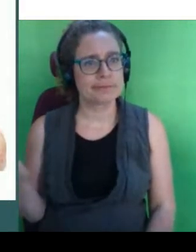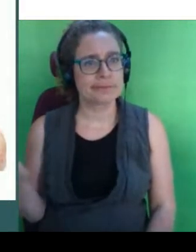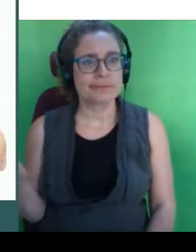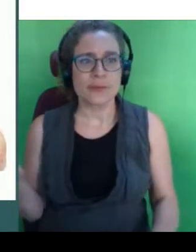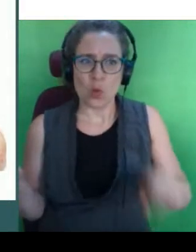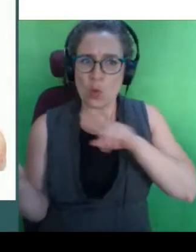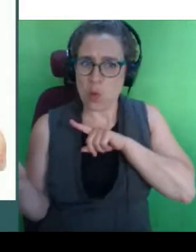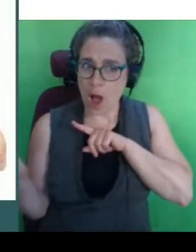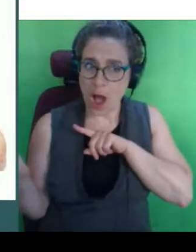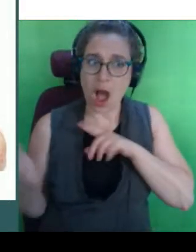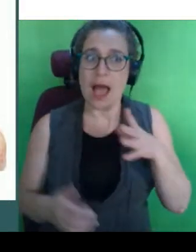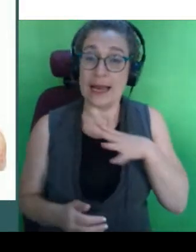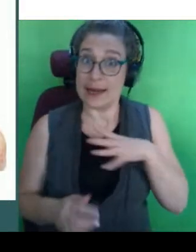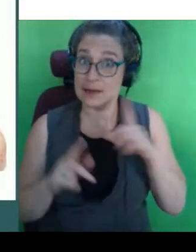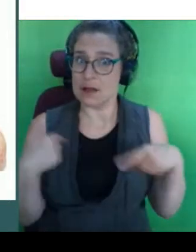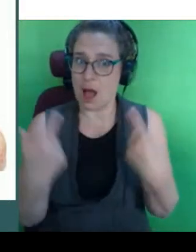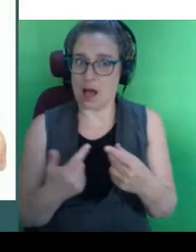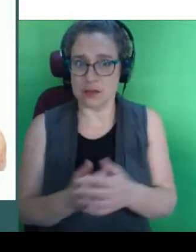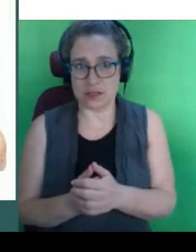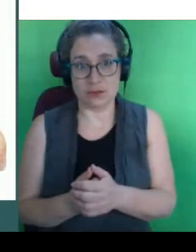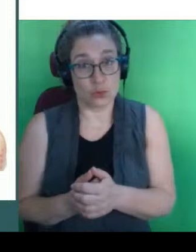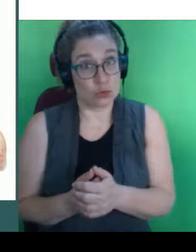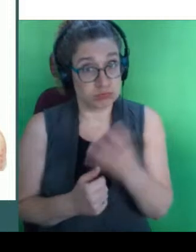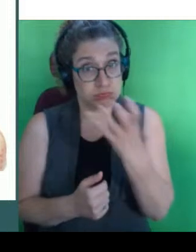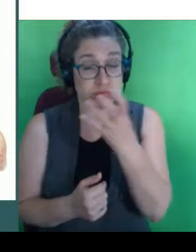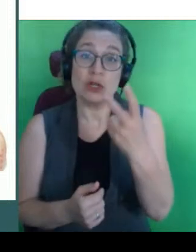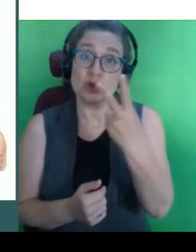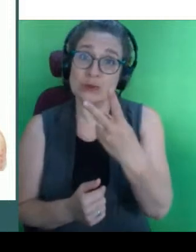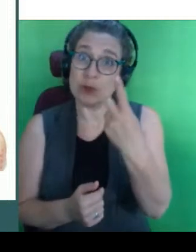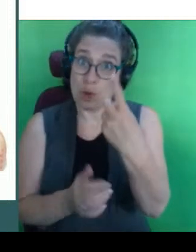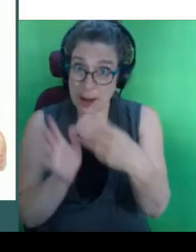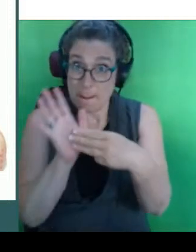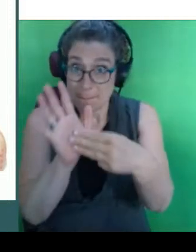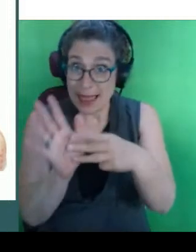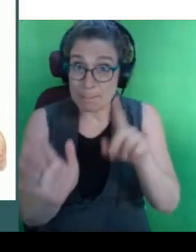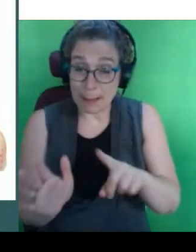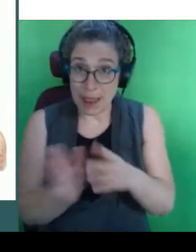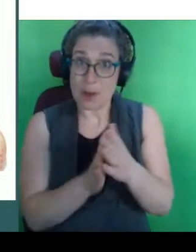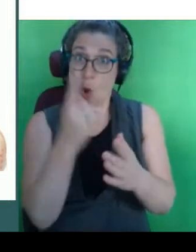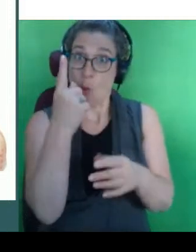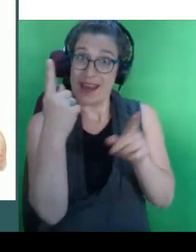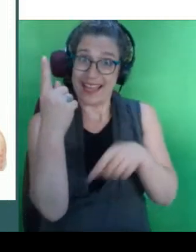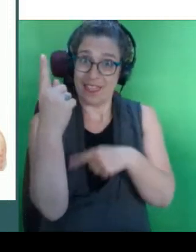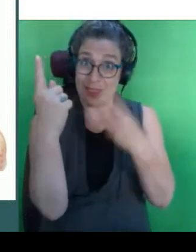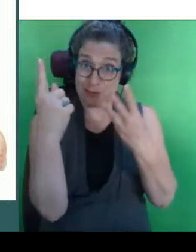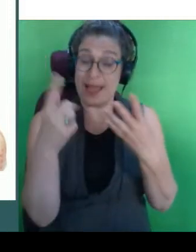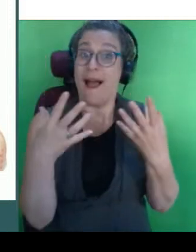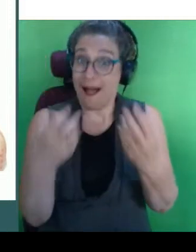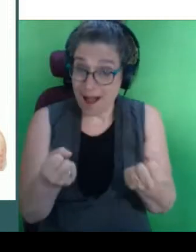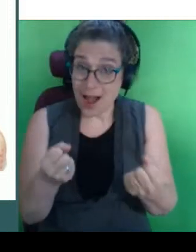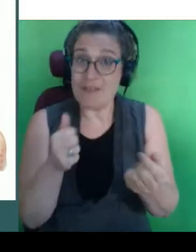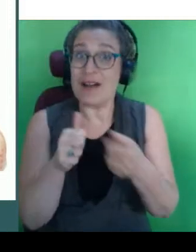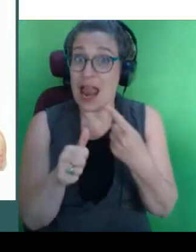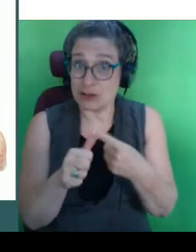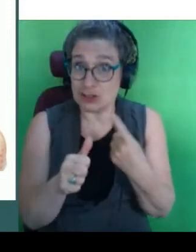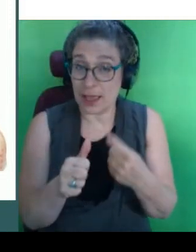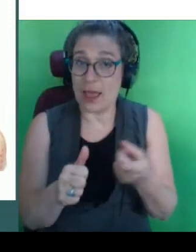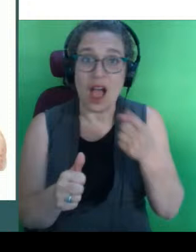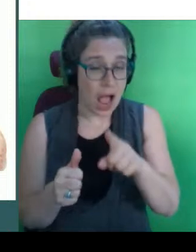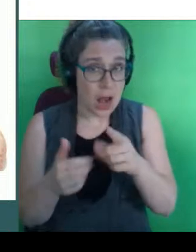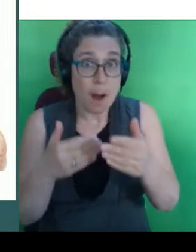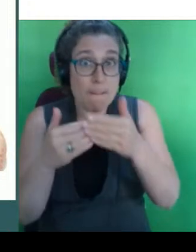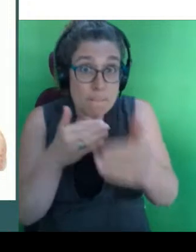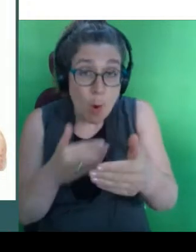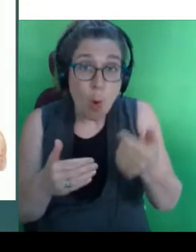a staggering 21 million people in the UK, that's 1 in 3 people, have allergies, and more than half of those have more than one allergic